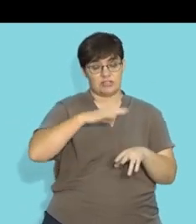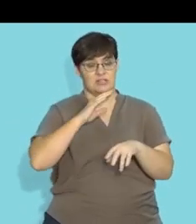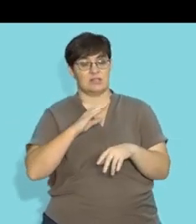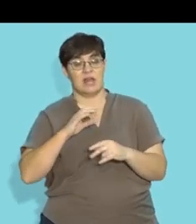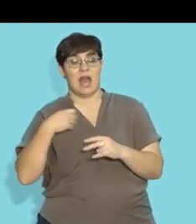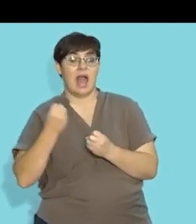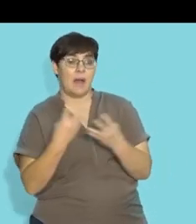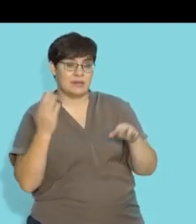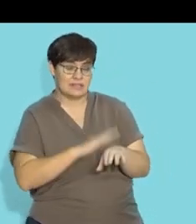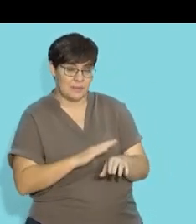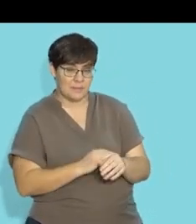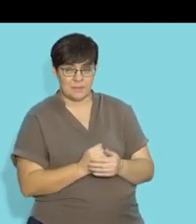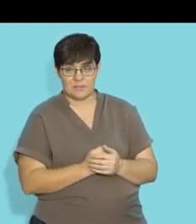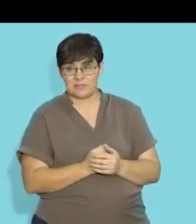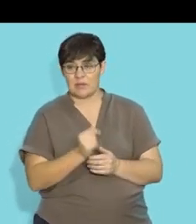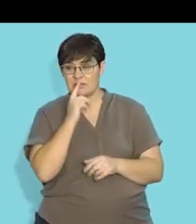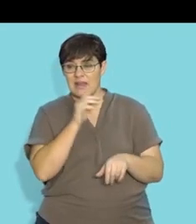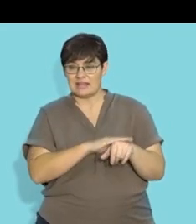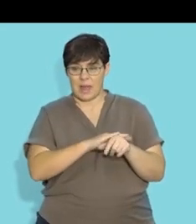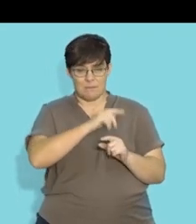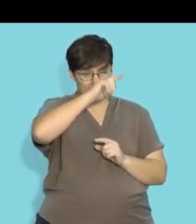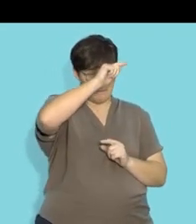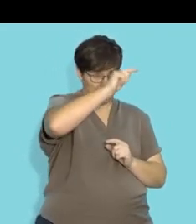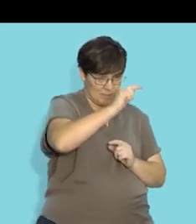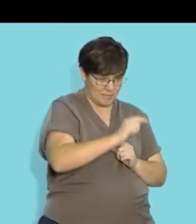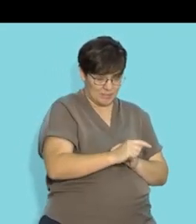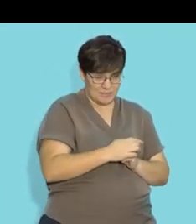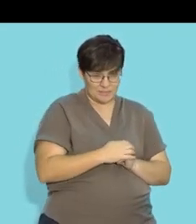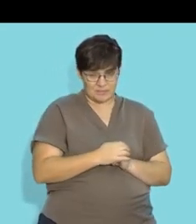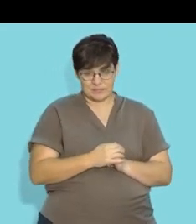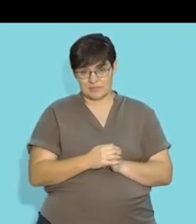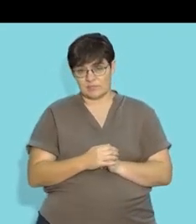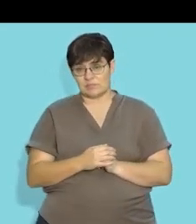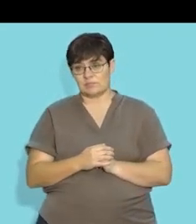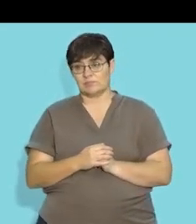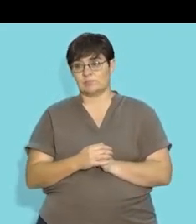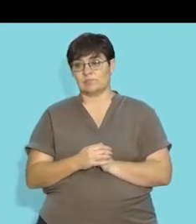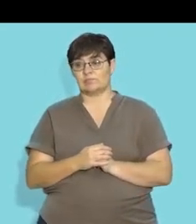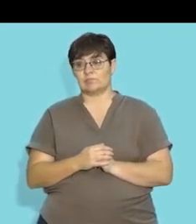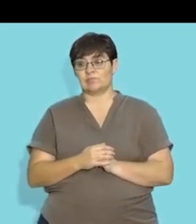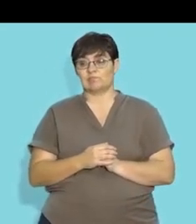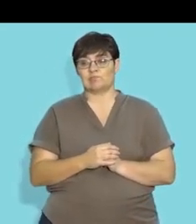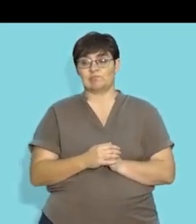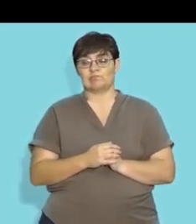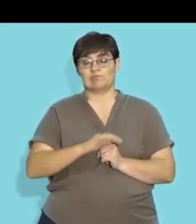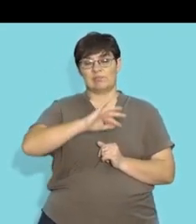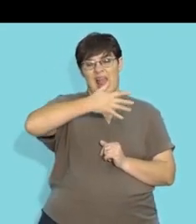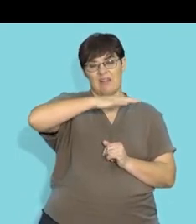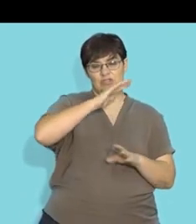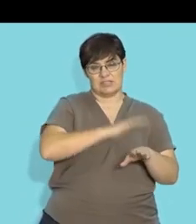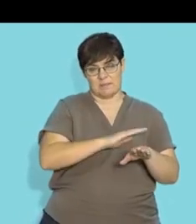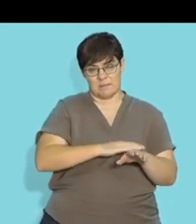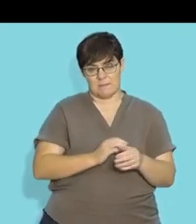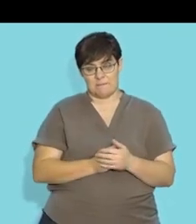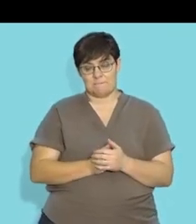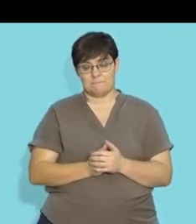average times, but the times are there. Can you see? It's not exactly 52 51s. Those are the times.